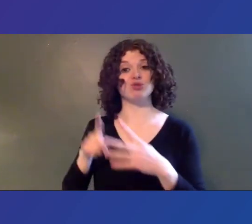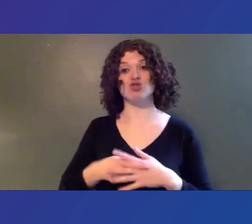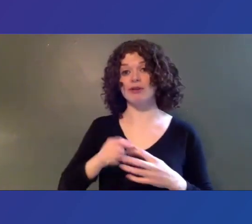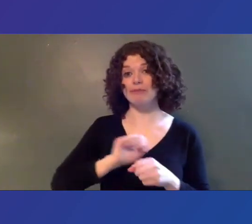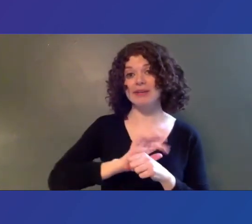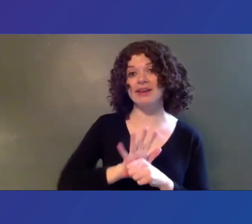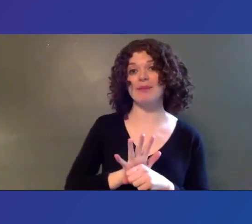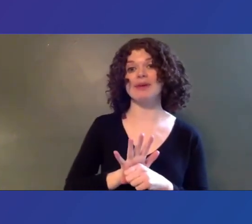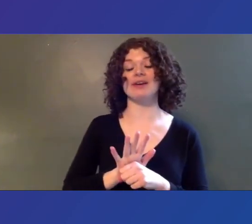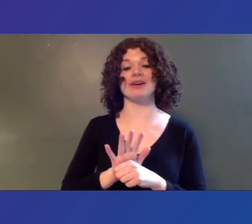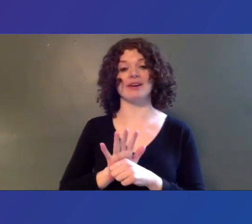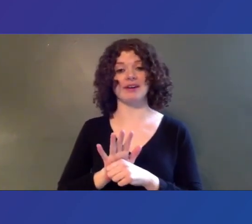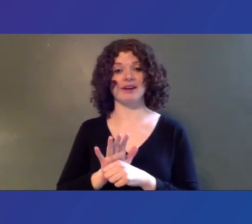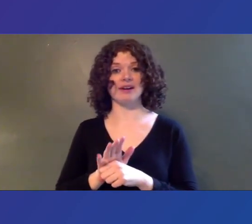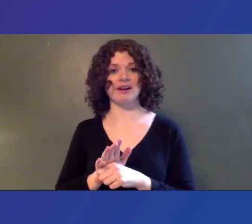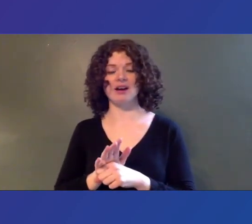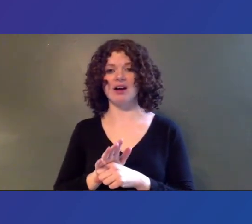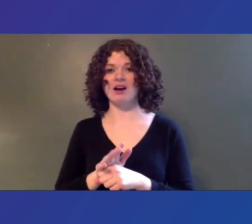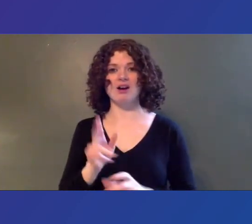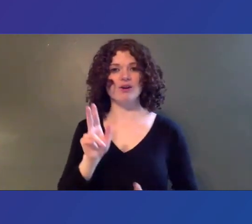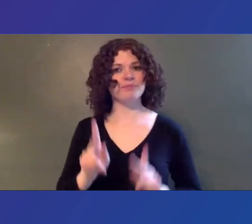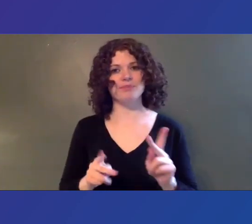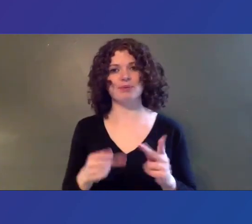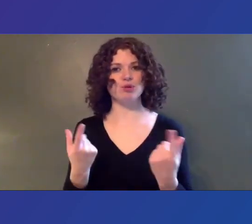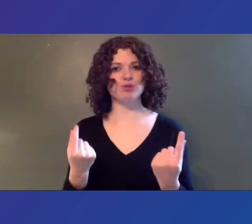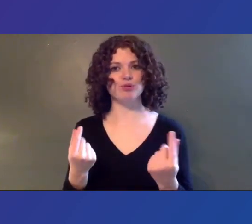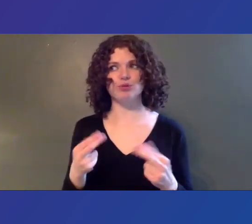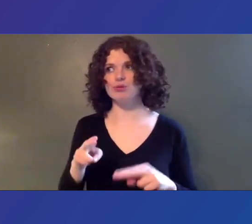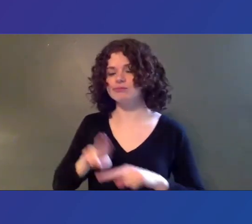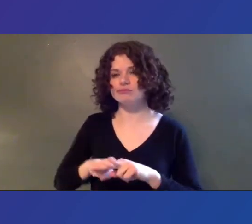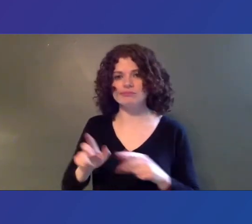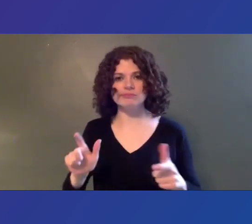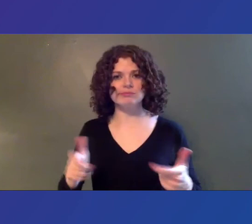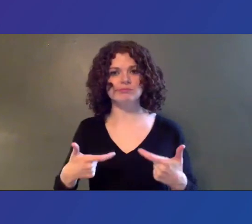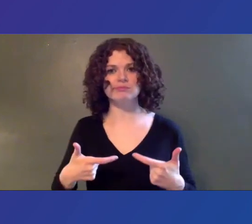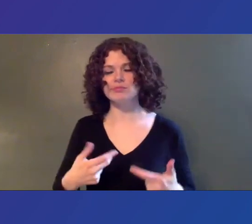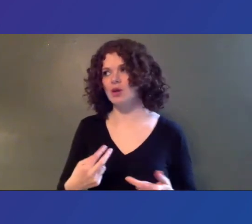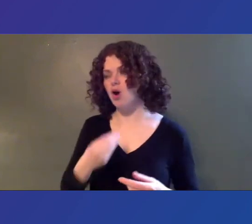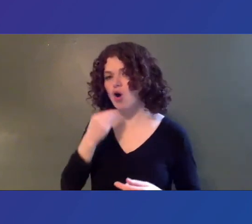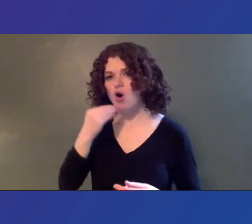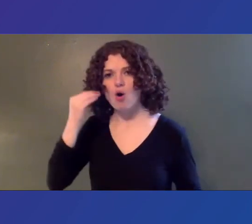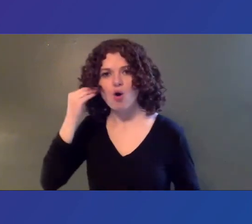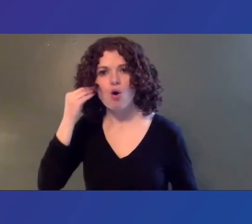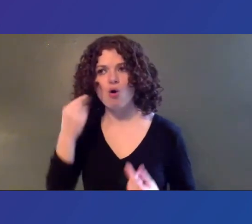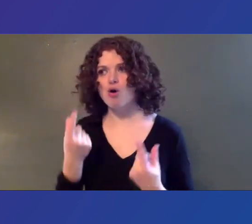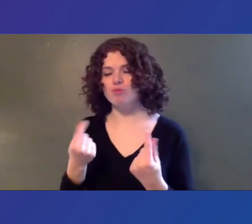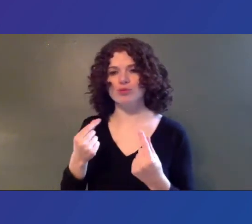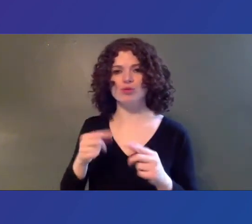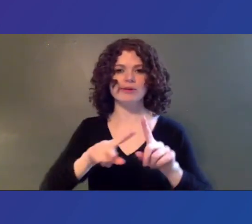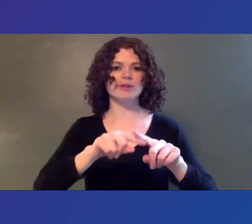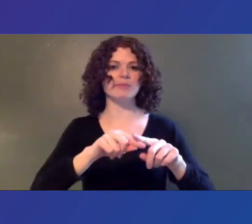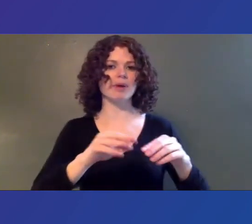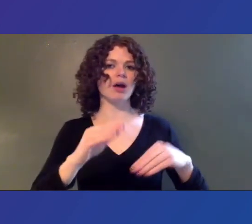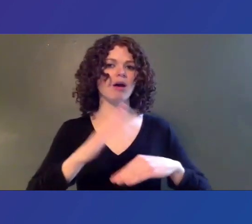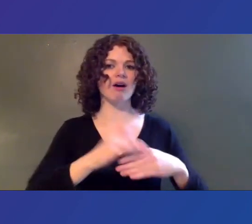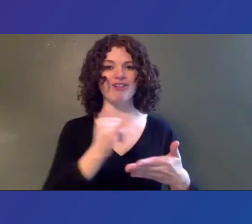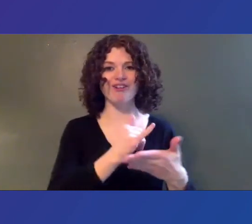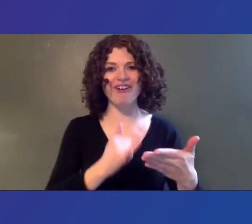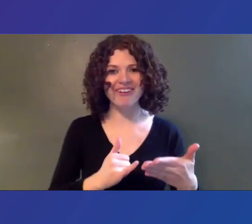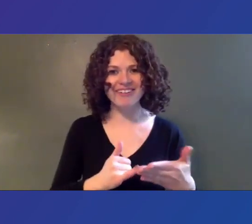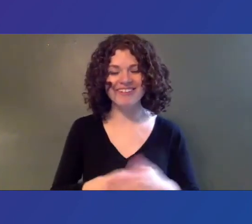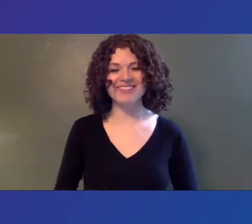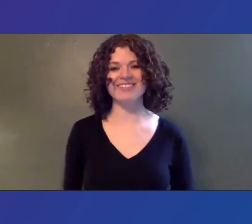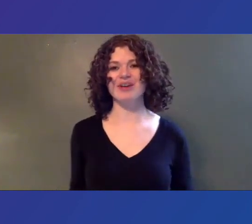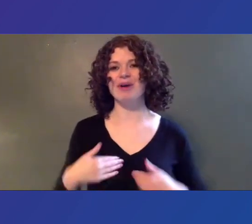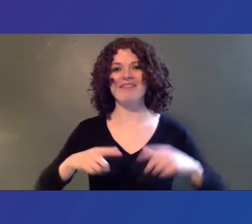how everyone relied on the arts to get themselves in quarantine, whether it be making TikTok videos of them dancing, skits that are still